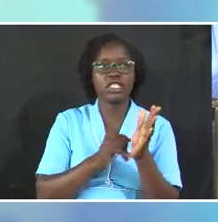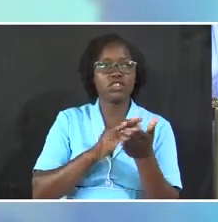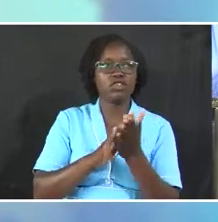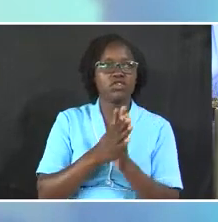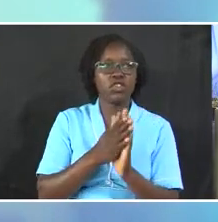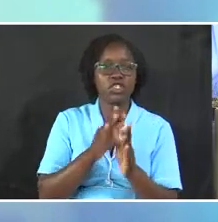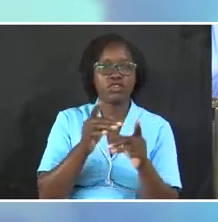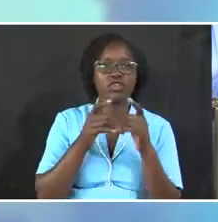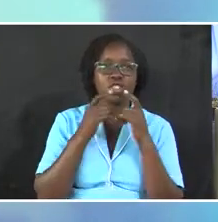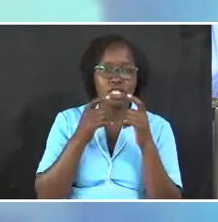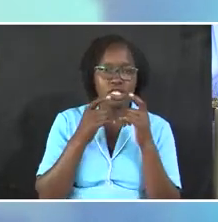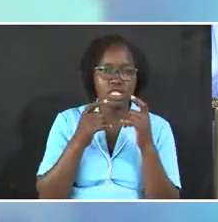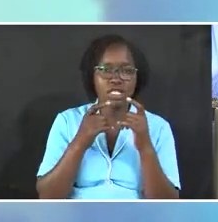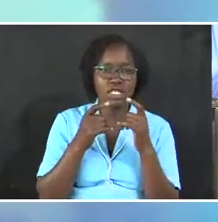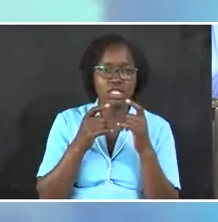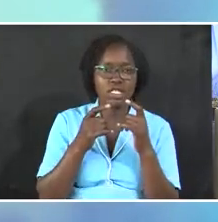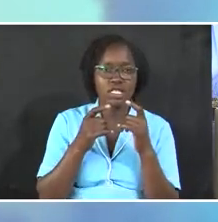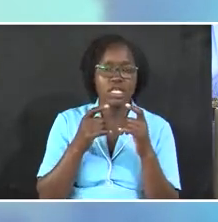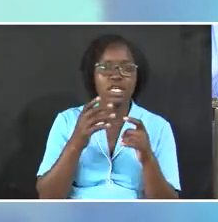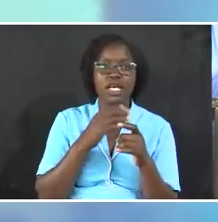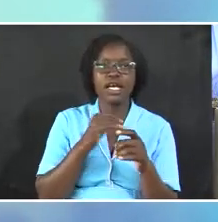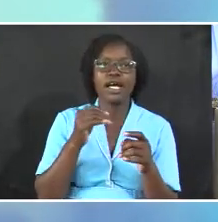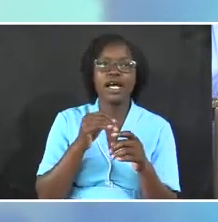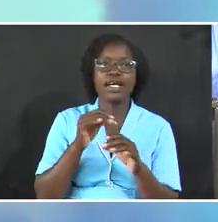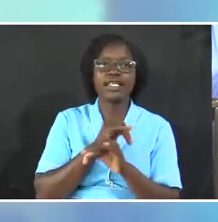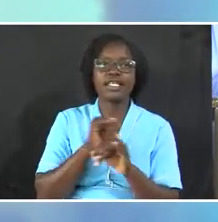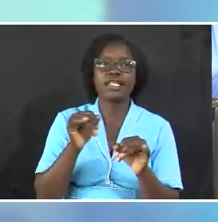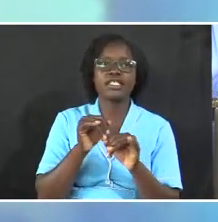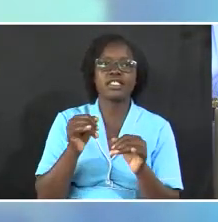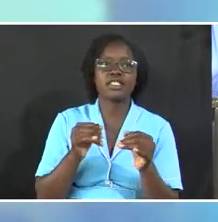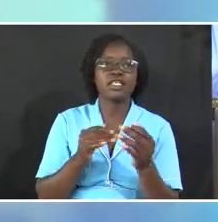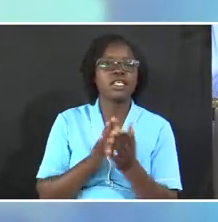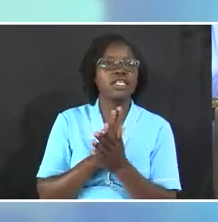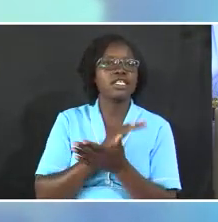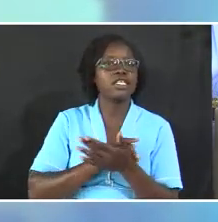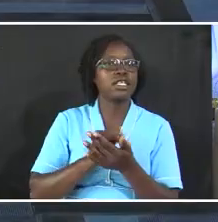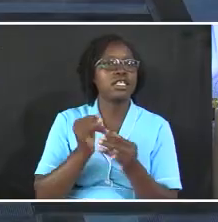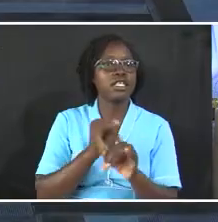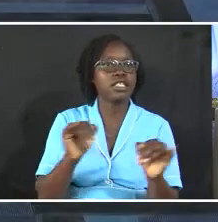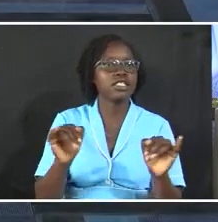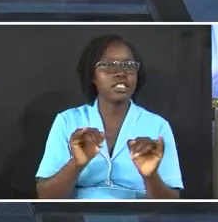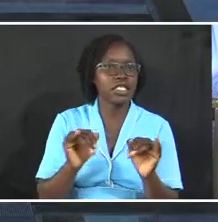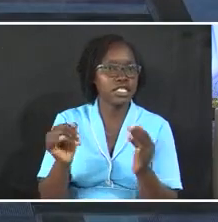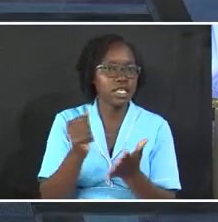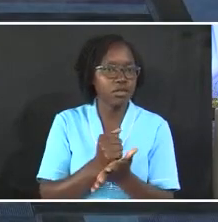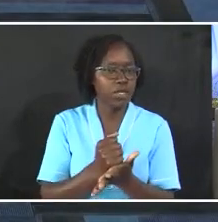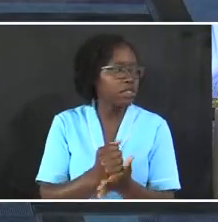forgive your sins and cleanse you to righteousness." Amen.